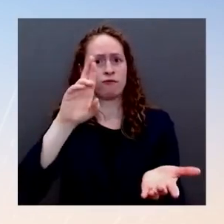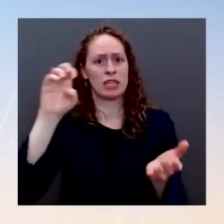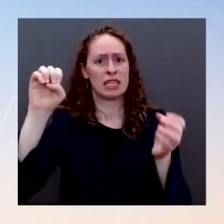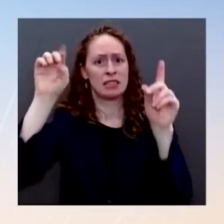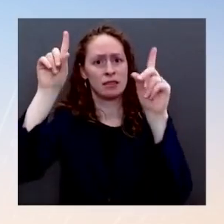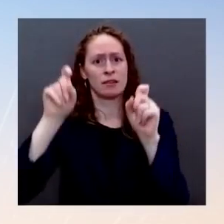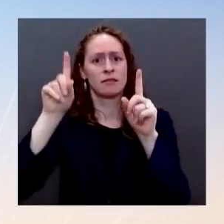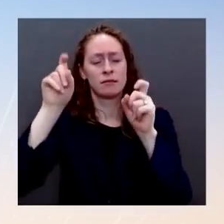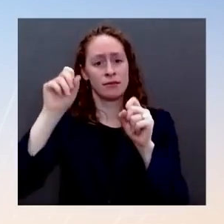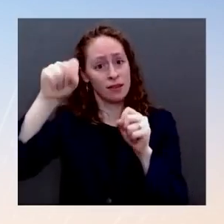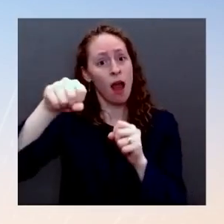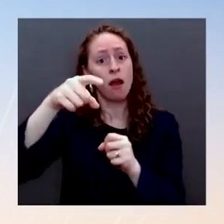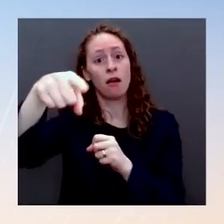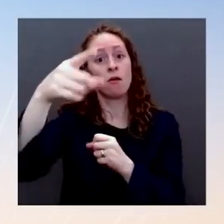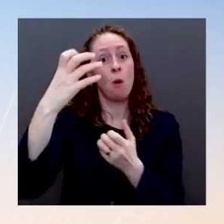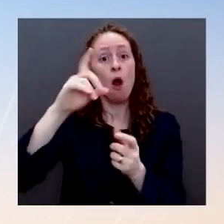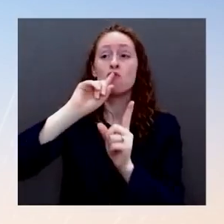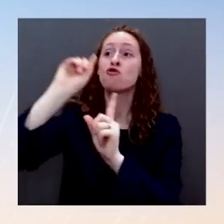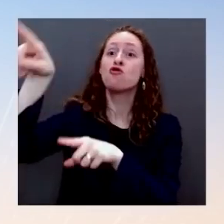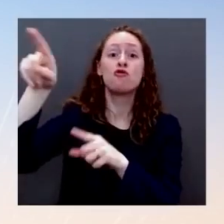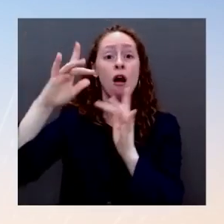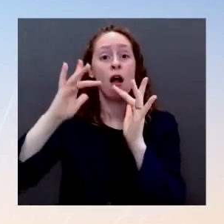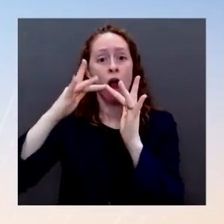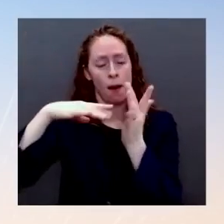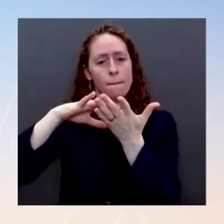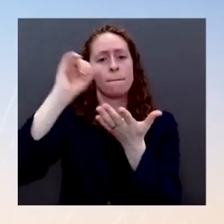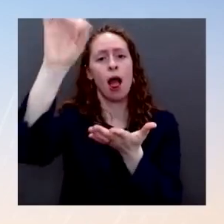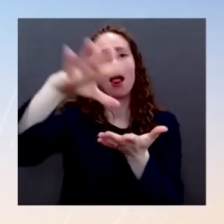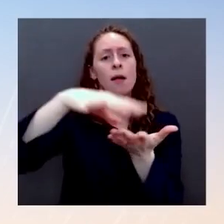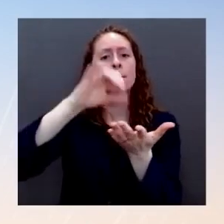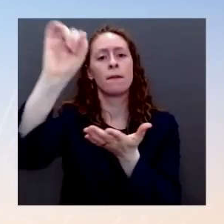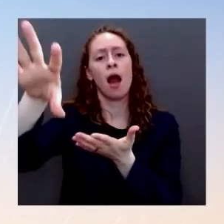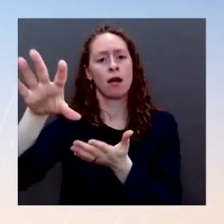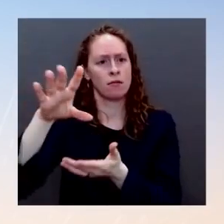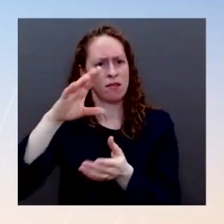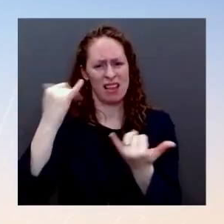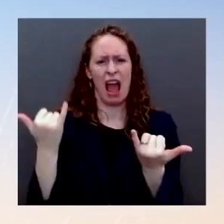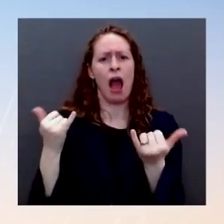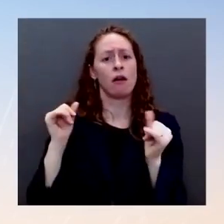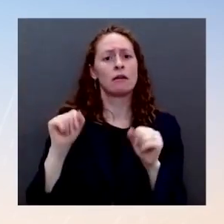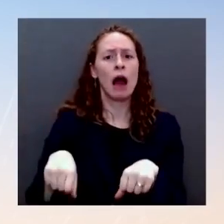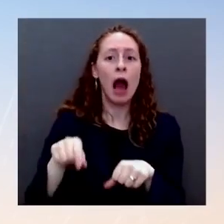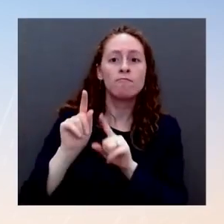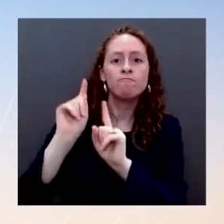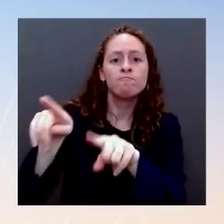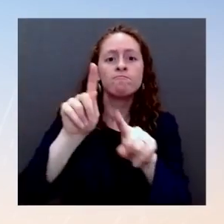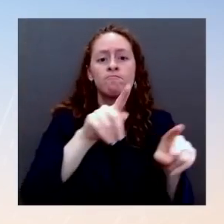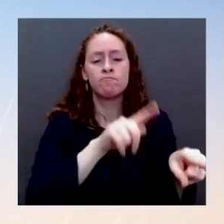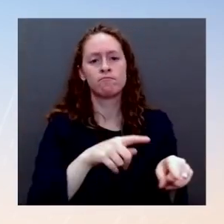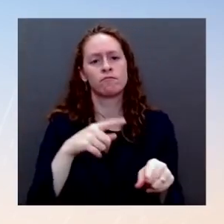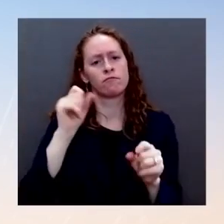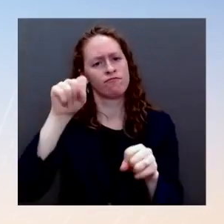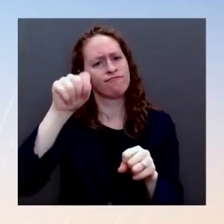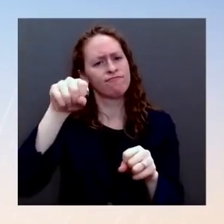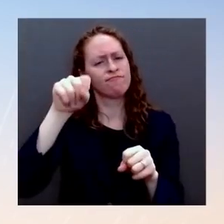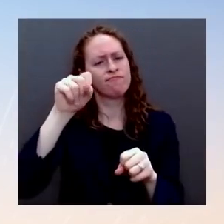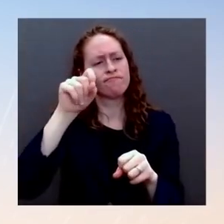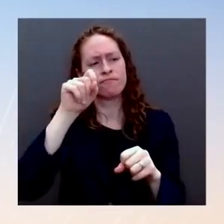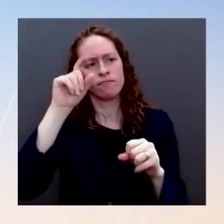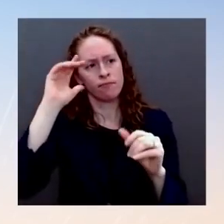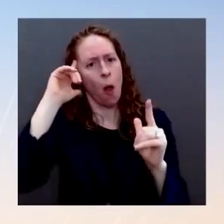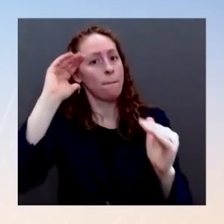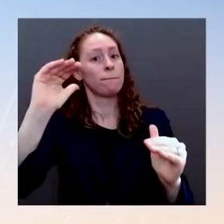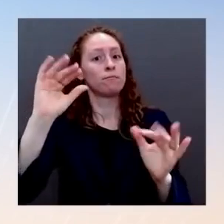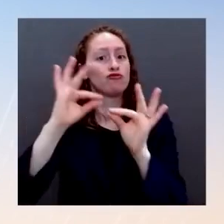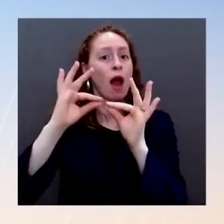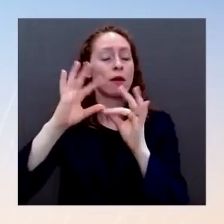out there that will lower the cost of tests over the course of time as well. Sorry, one more. The president's announcement today on the therapeutics, the ordering of more Yeah. Pfizer courses.